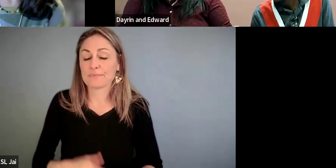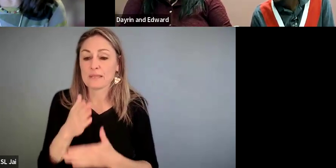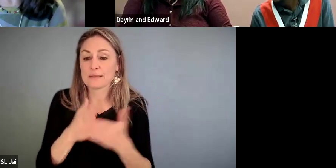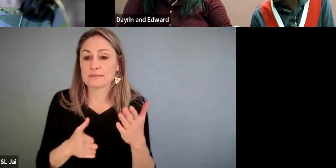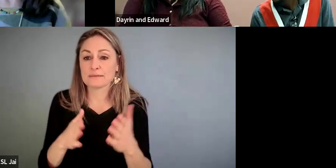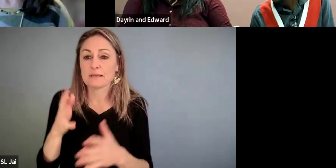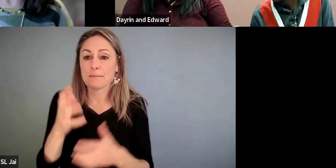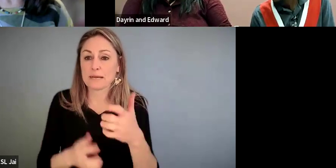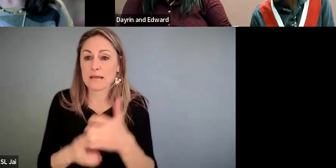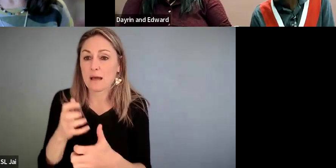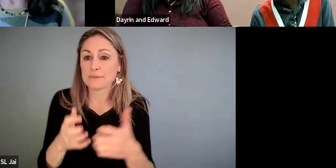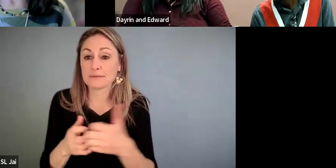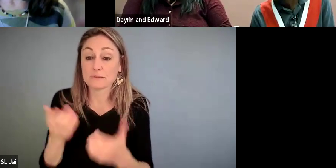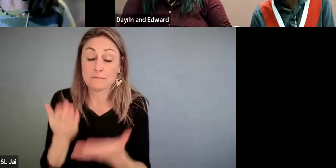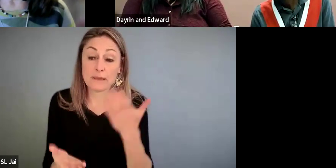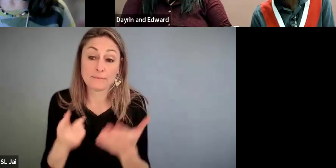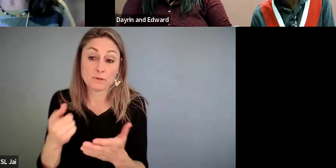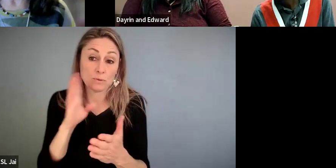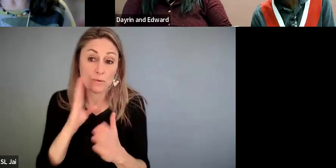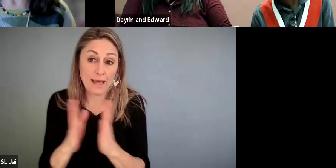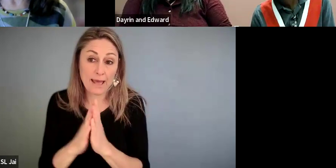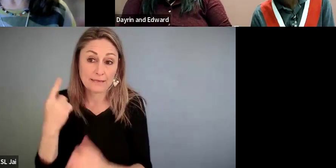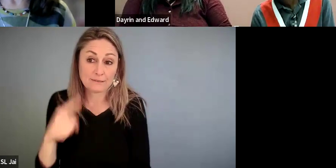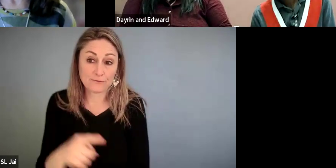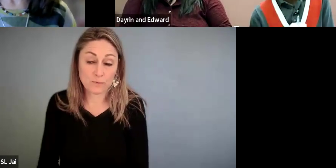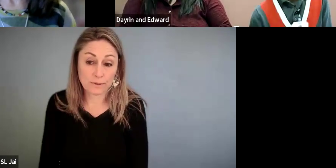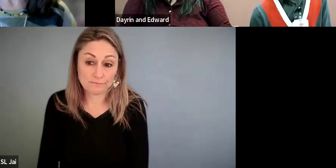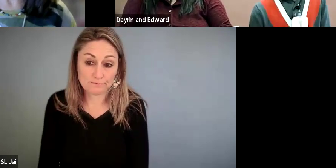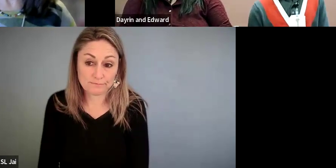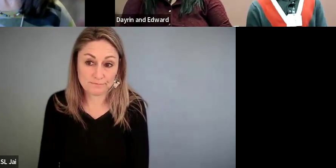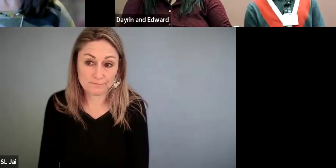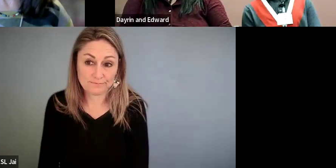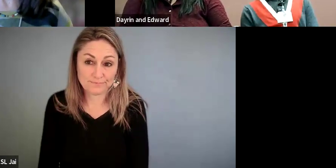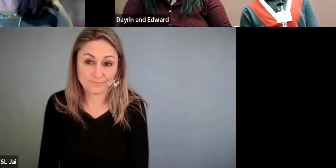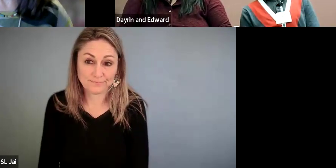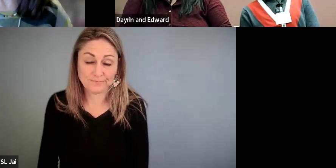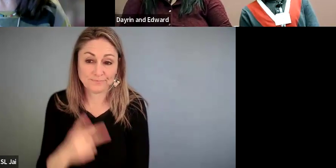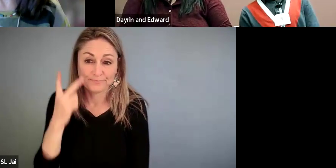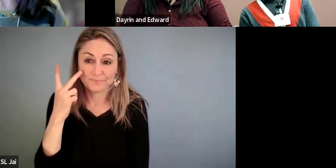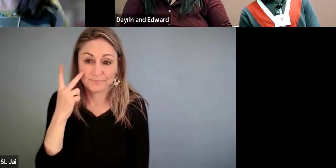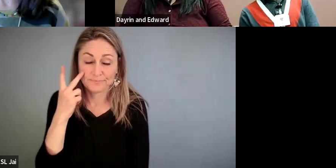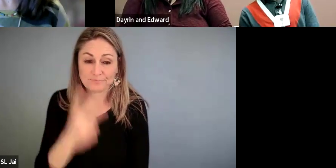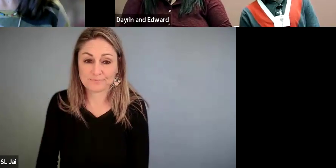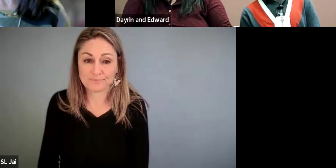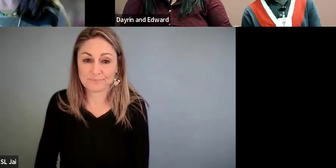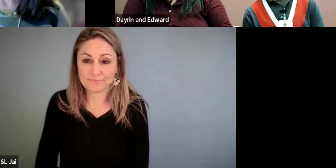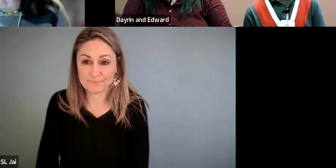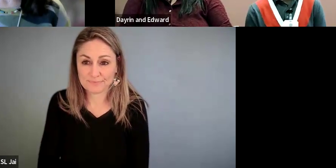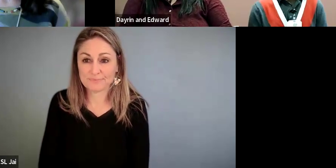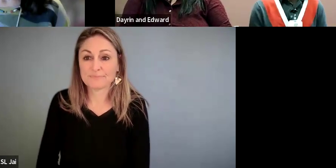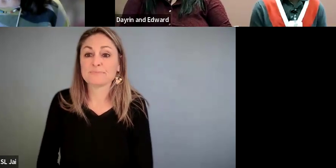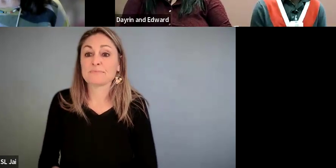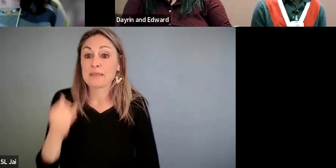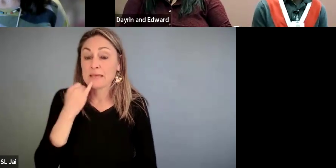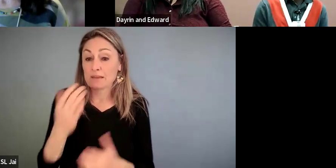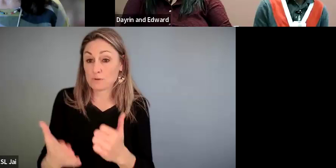accommodation that you may ask for? So let's see if you can help